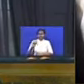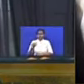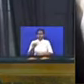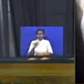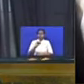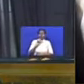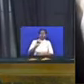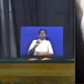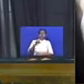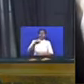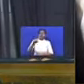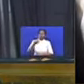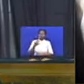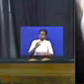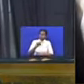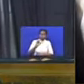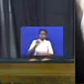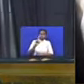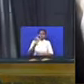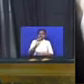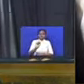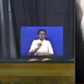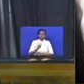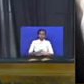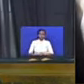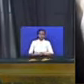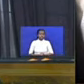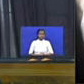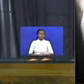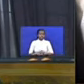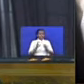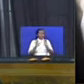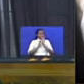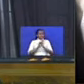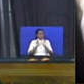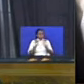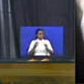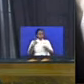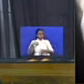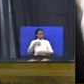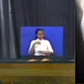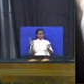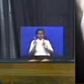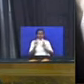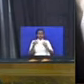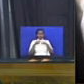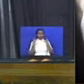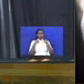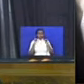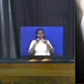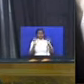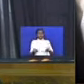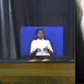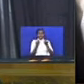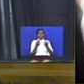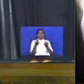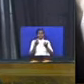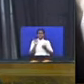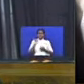Because even if we hold these conferences, it doesn't matter. Nobody is intimidated